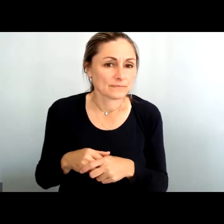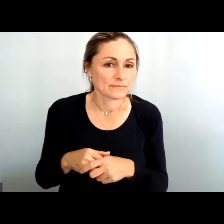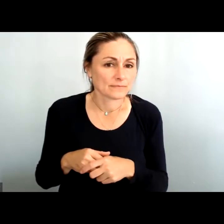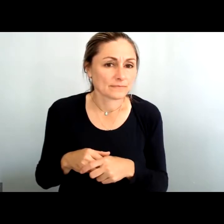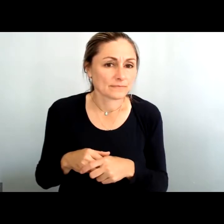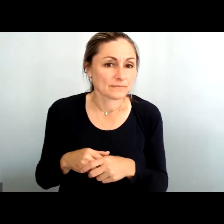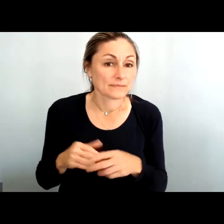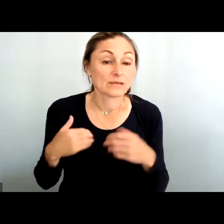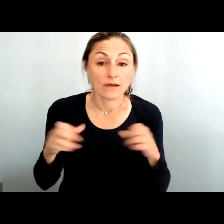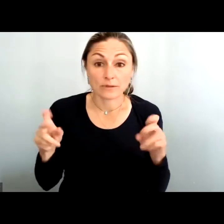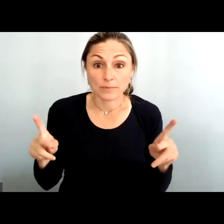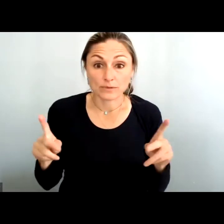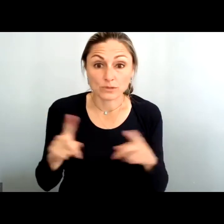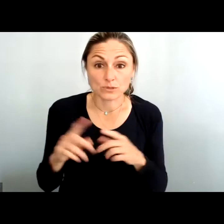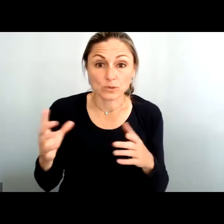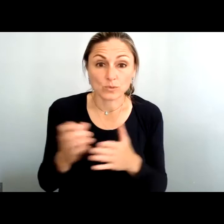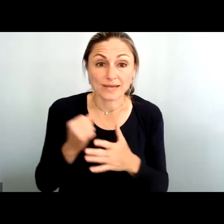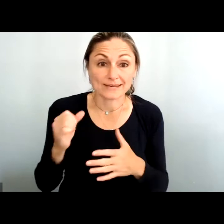win $1 million.